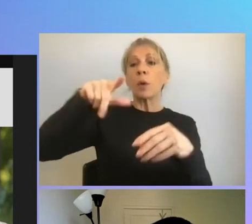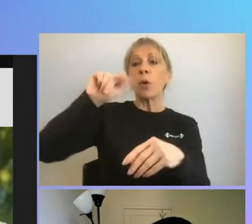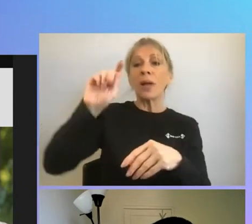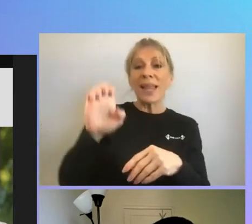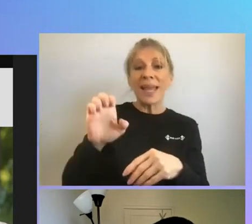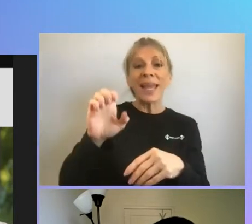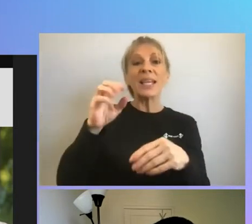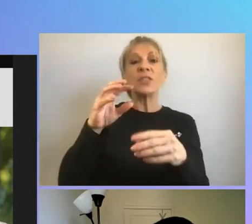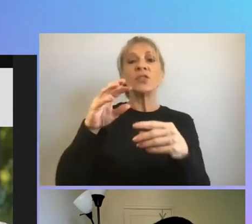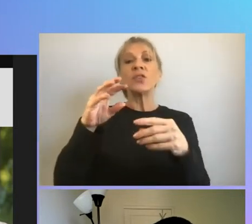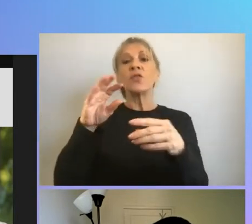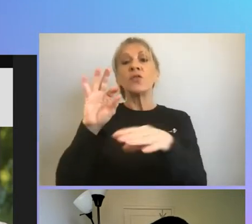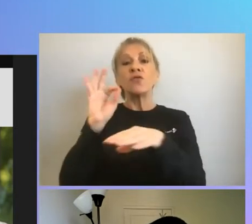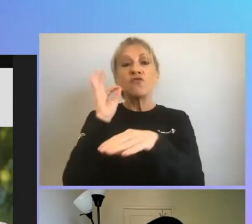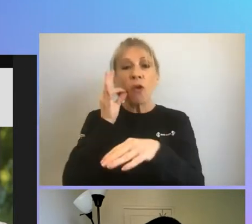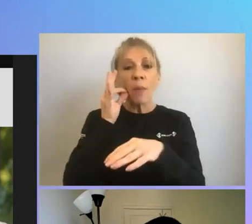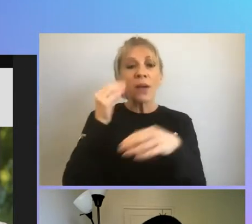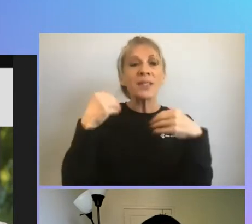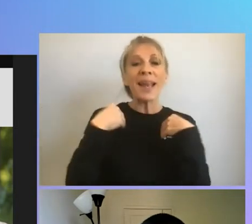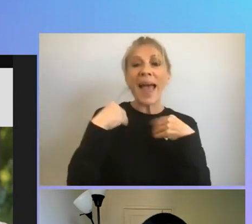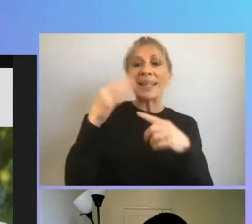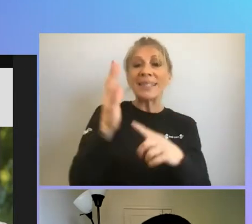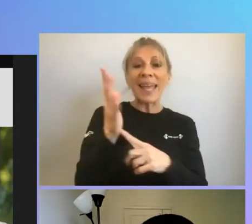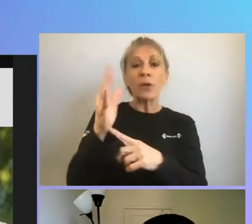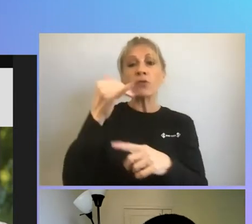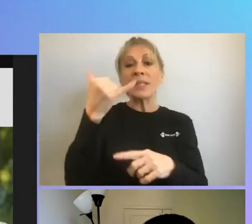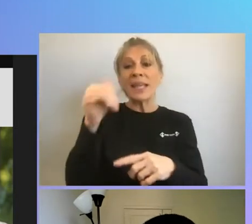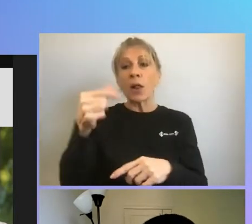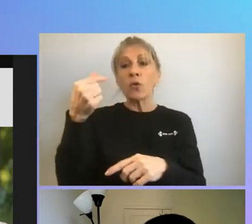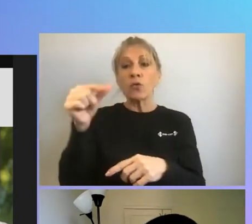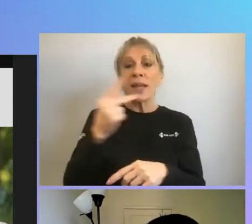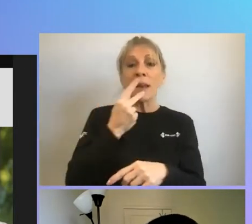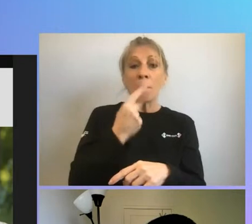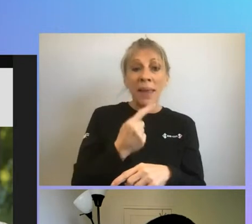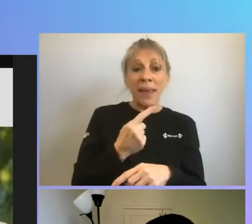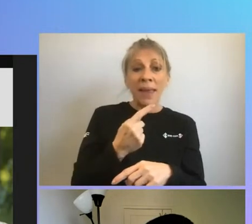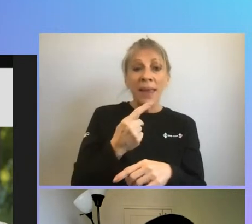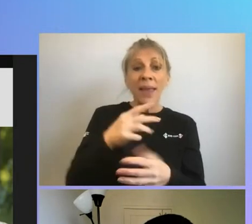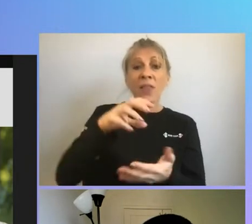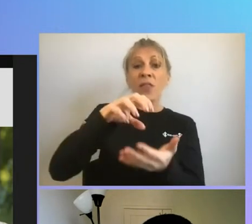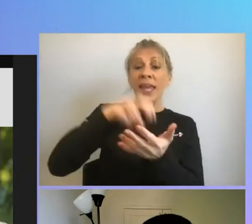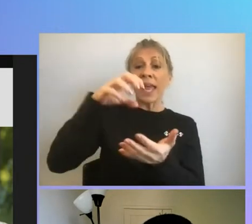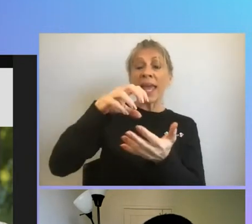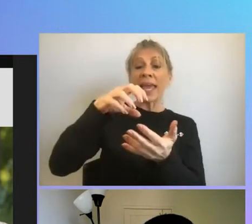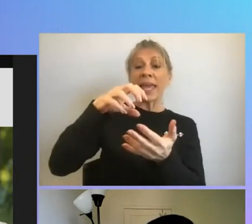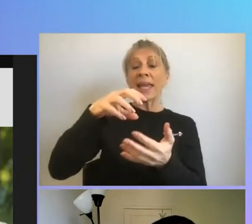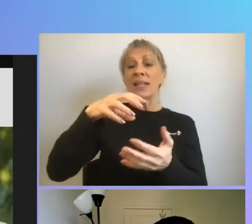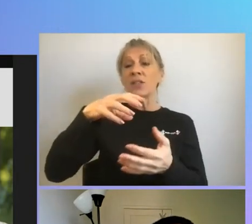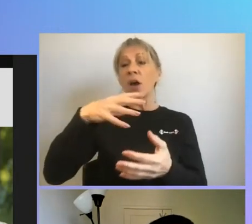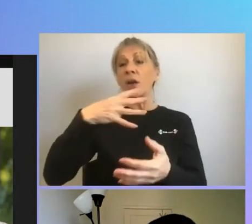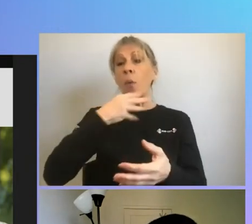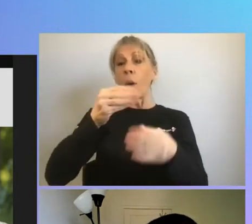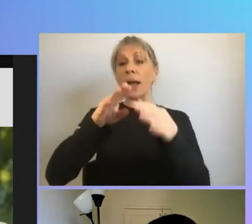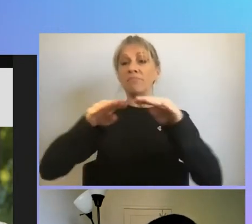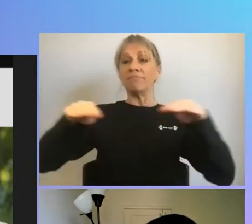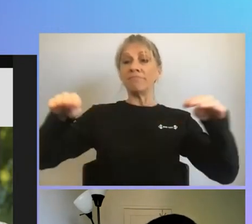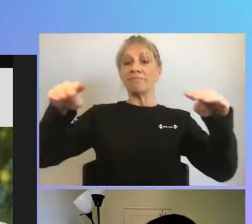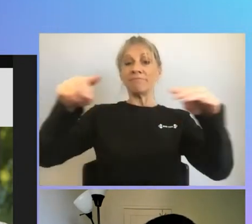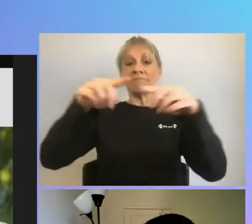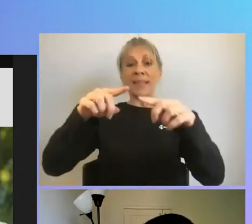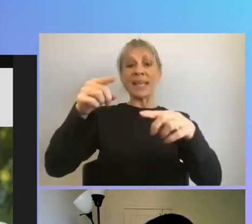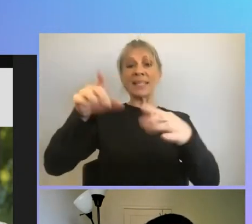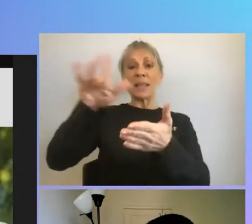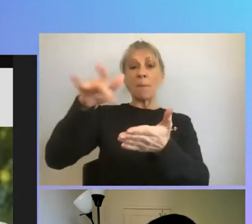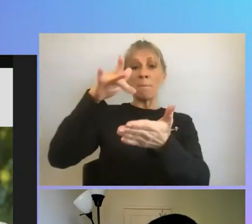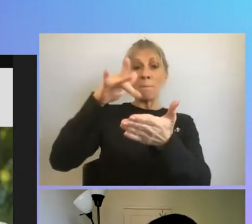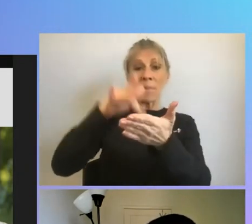It has lit candles that are yellow, green, and pink. The cake is on a white pedestal. The pedestal is in the middle